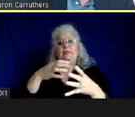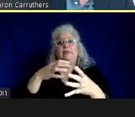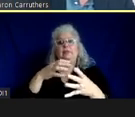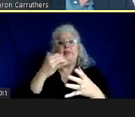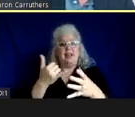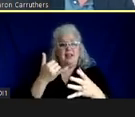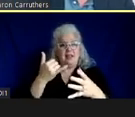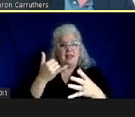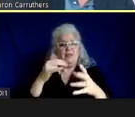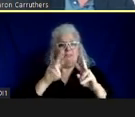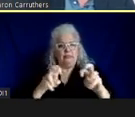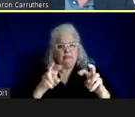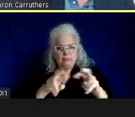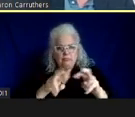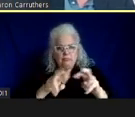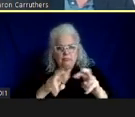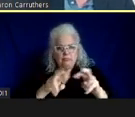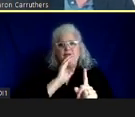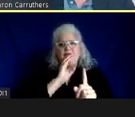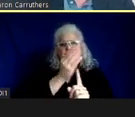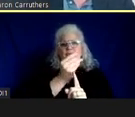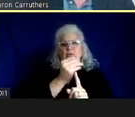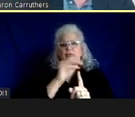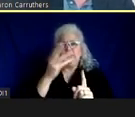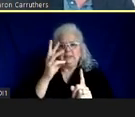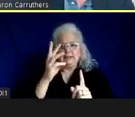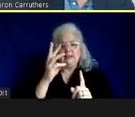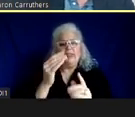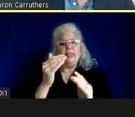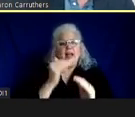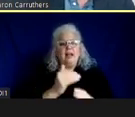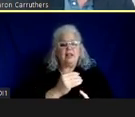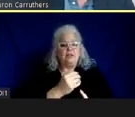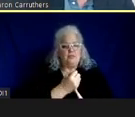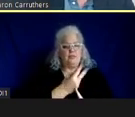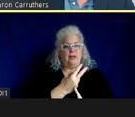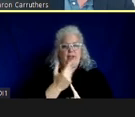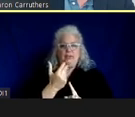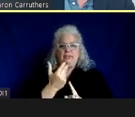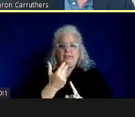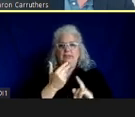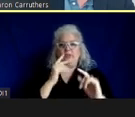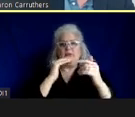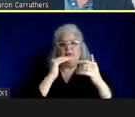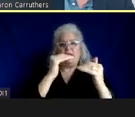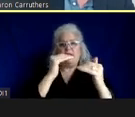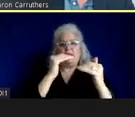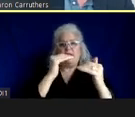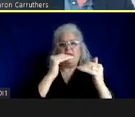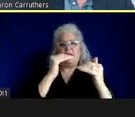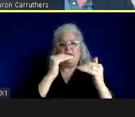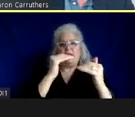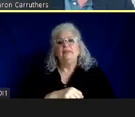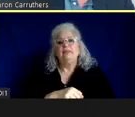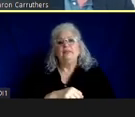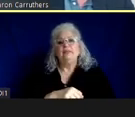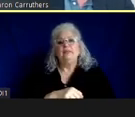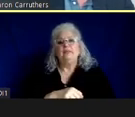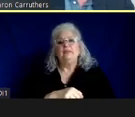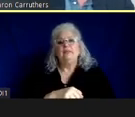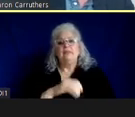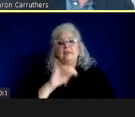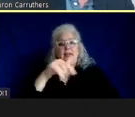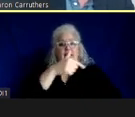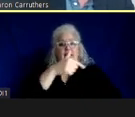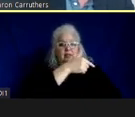12. The reason is this vaccine works on people's immune systems, and children's immune systems just function differently. So